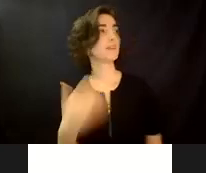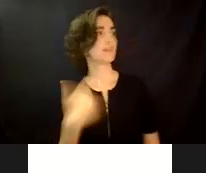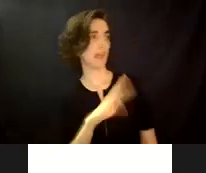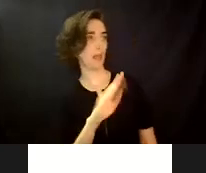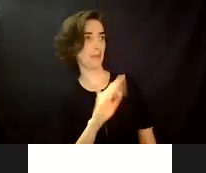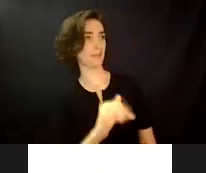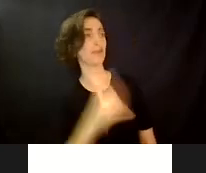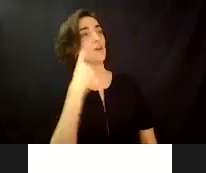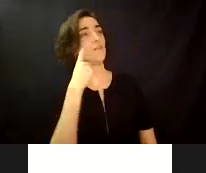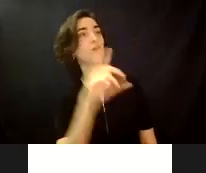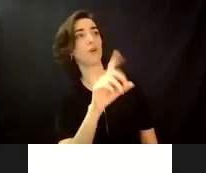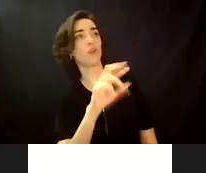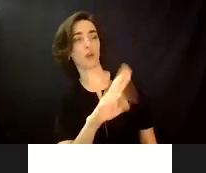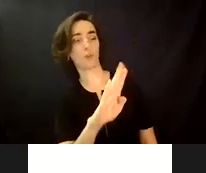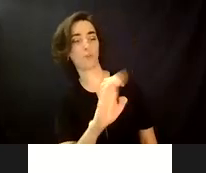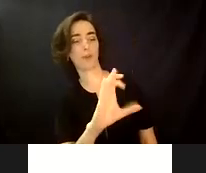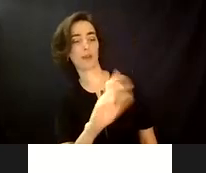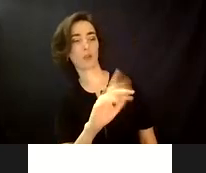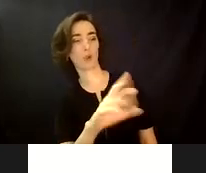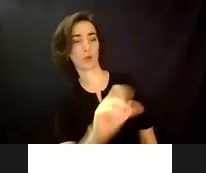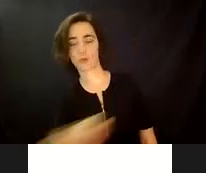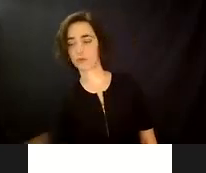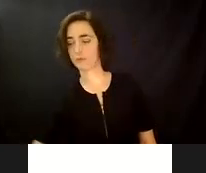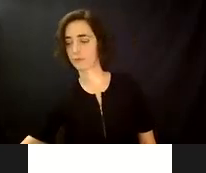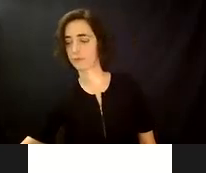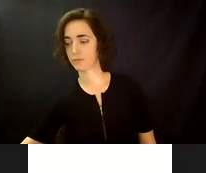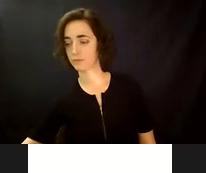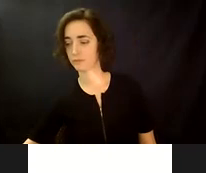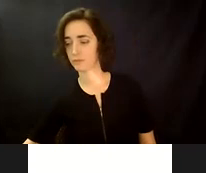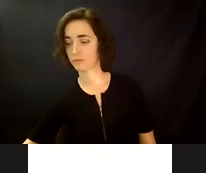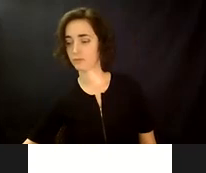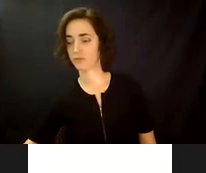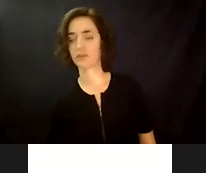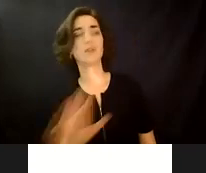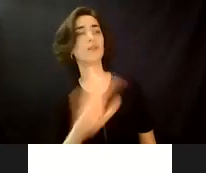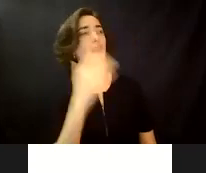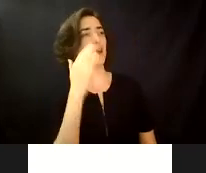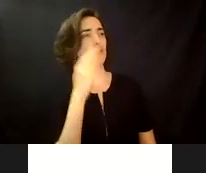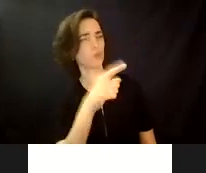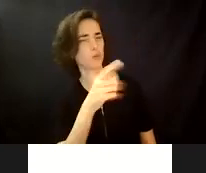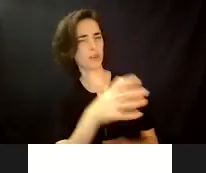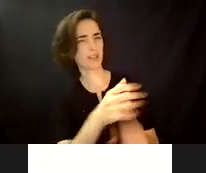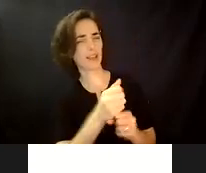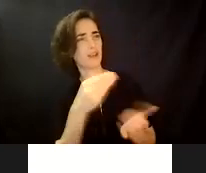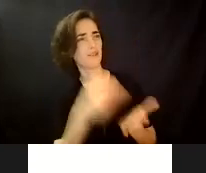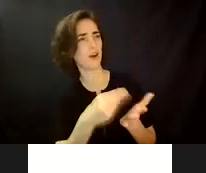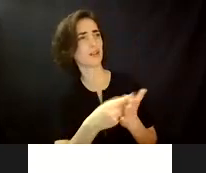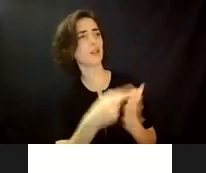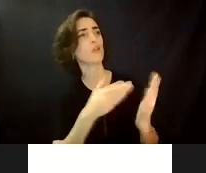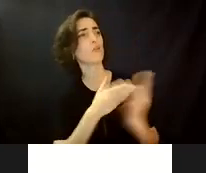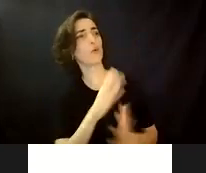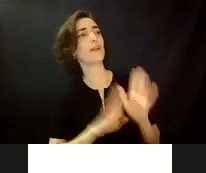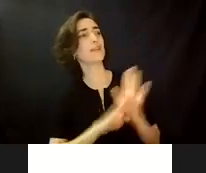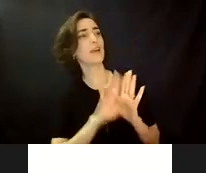Dr. Beckers. Dr. Beckers, I know that you received some funding through the Developmental